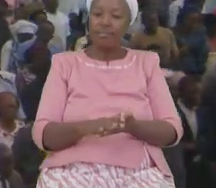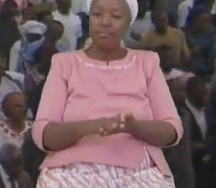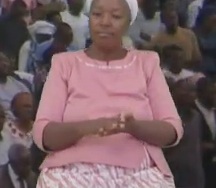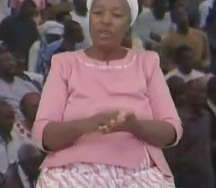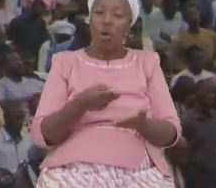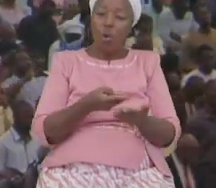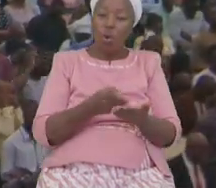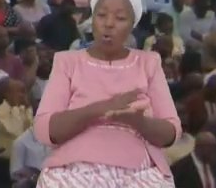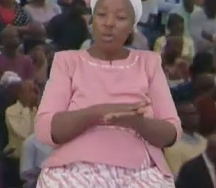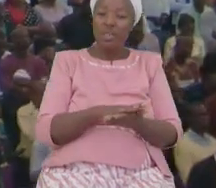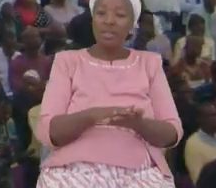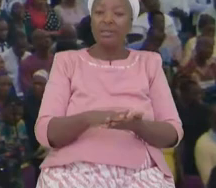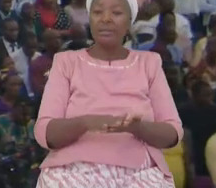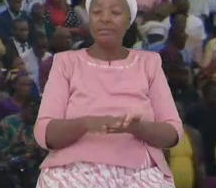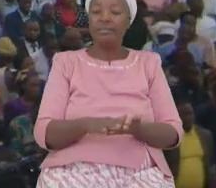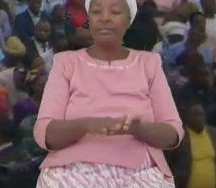holy,